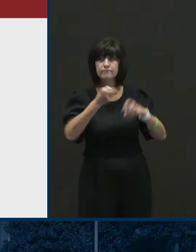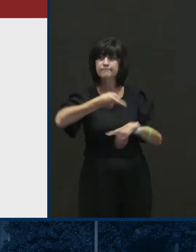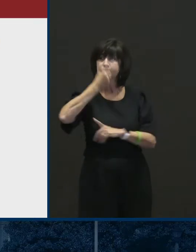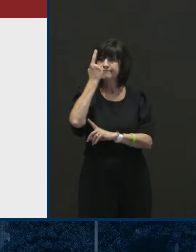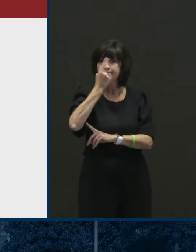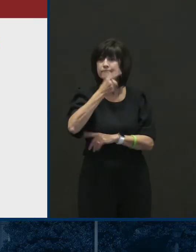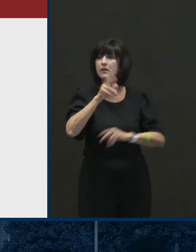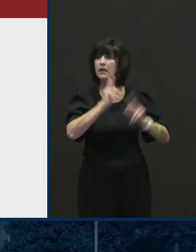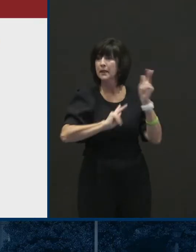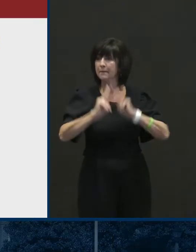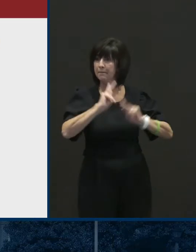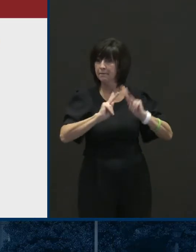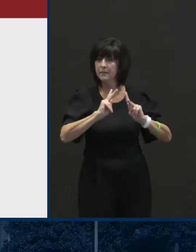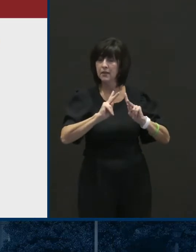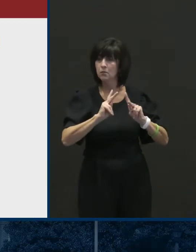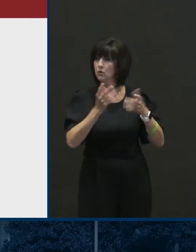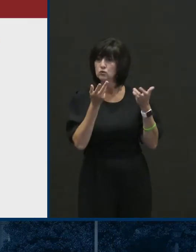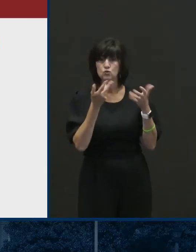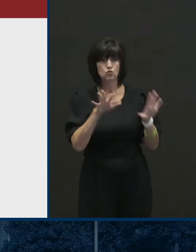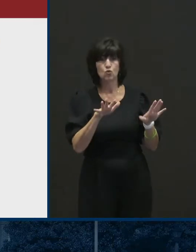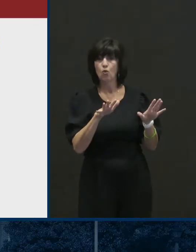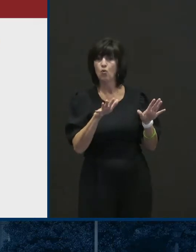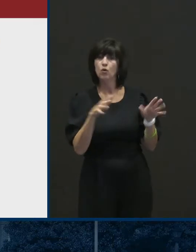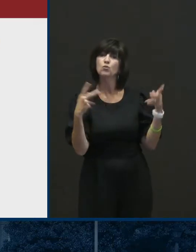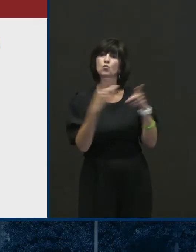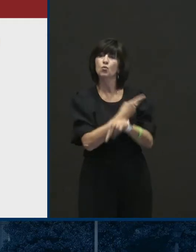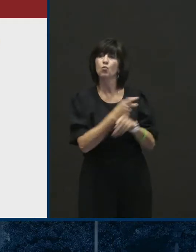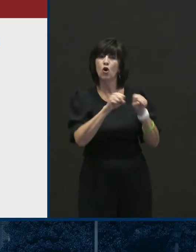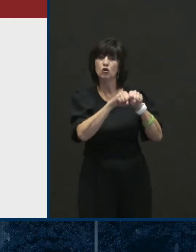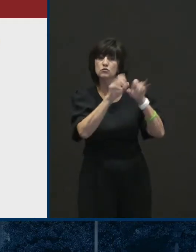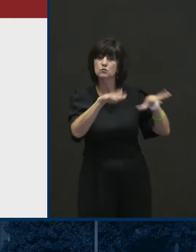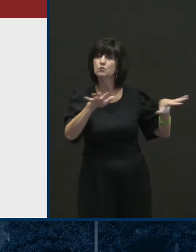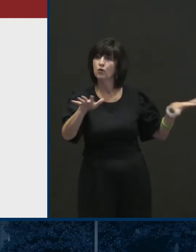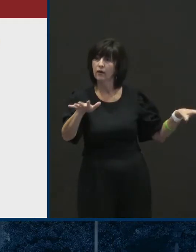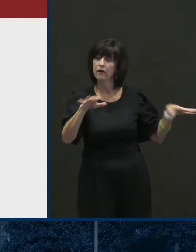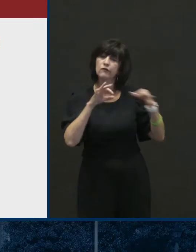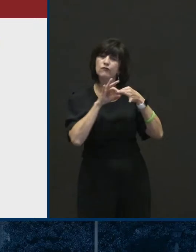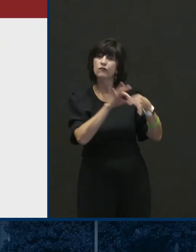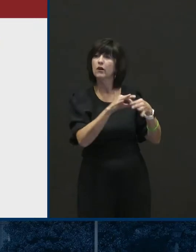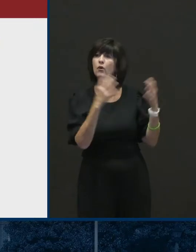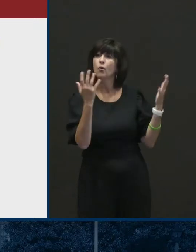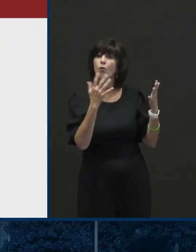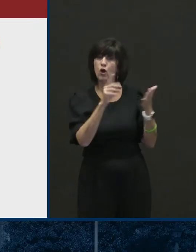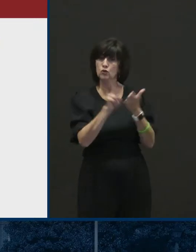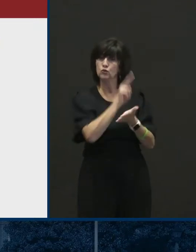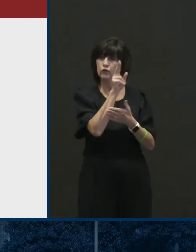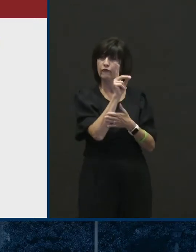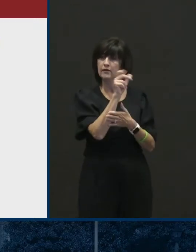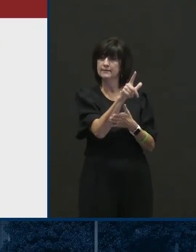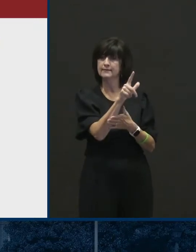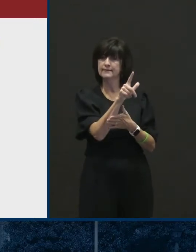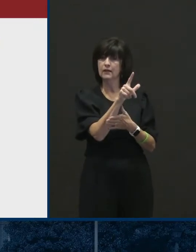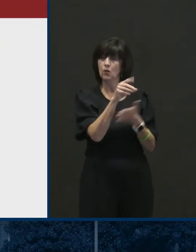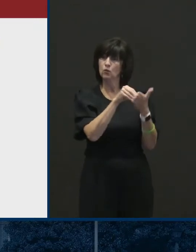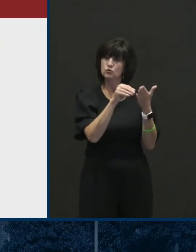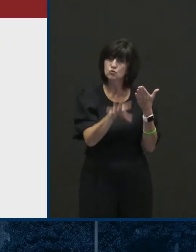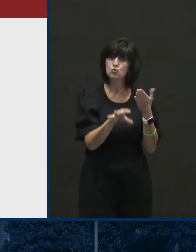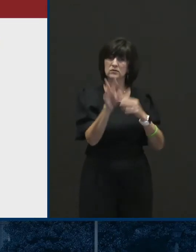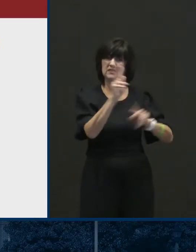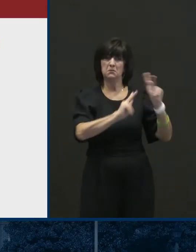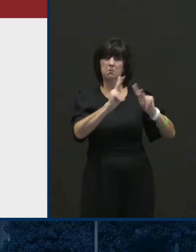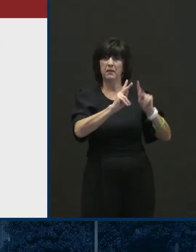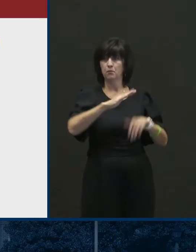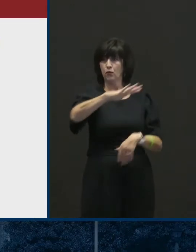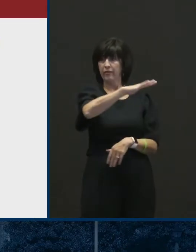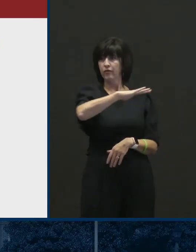an outbreak really related to University of Delaware. But we're also seeing in the